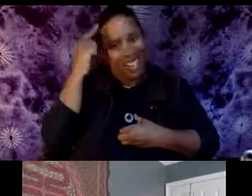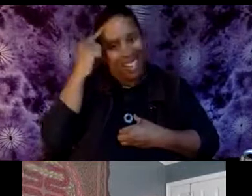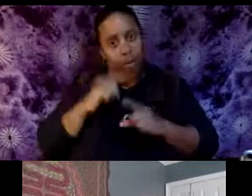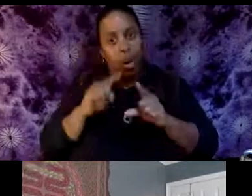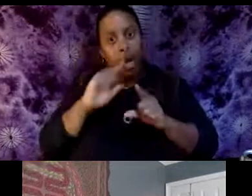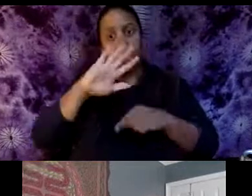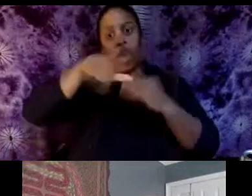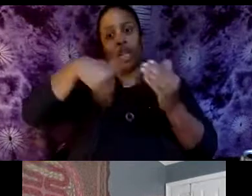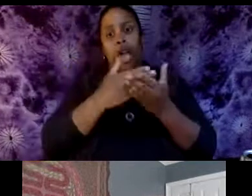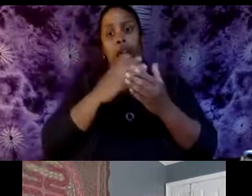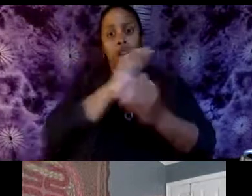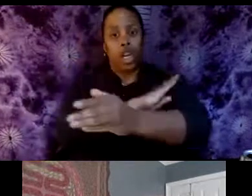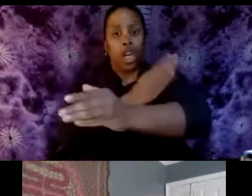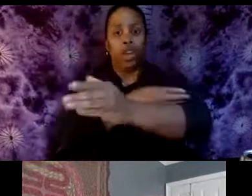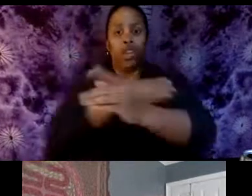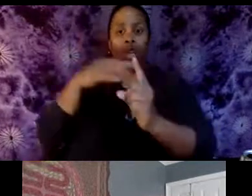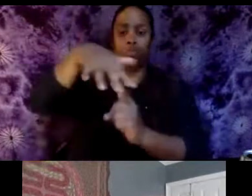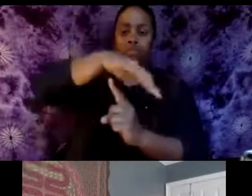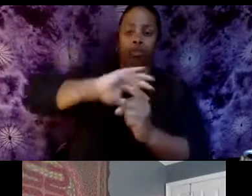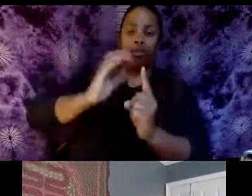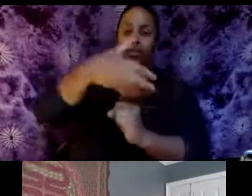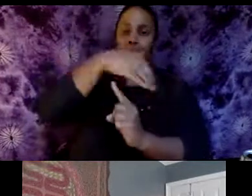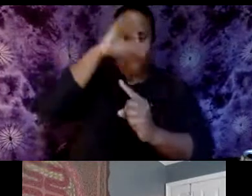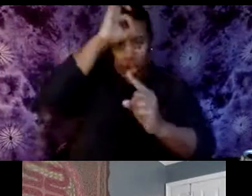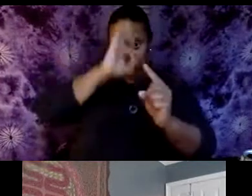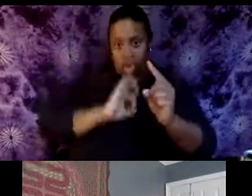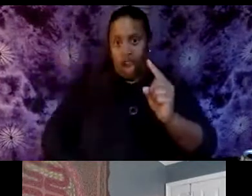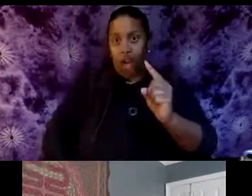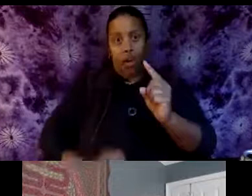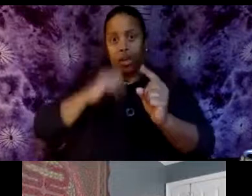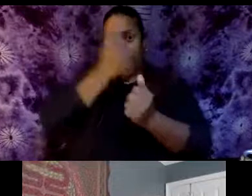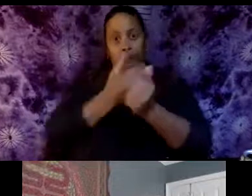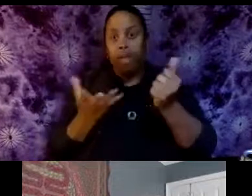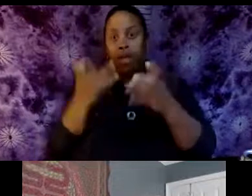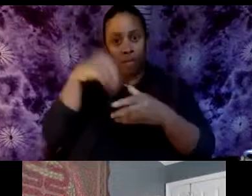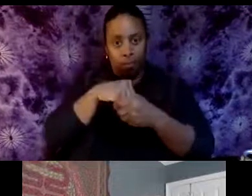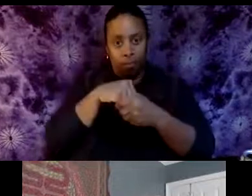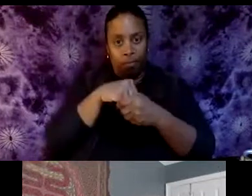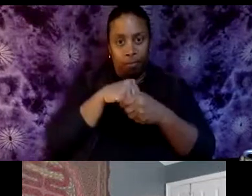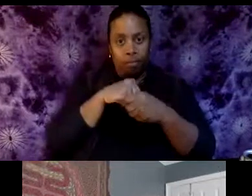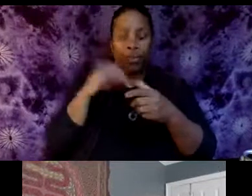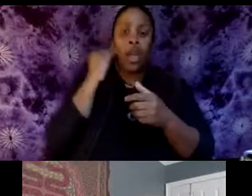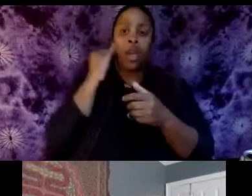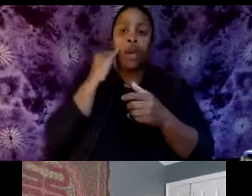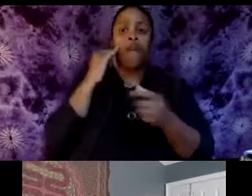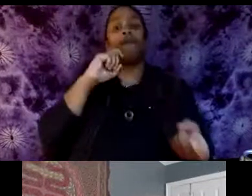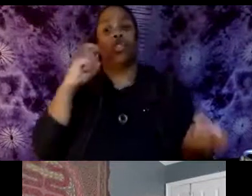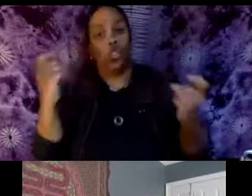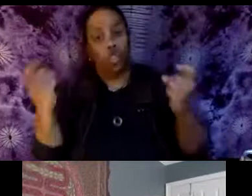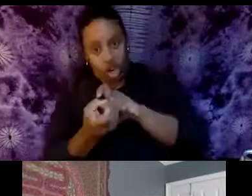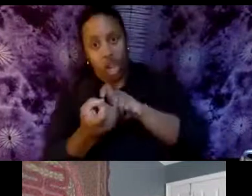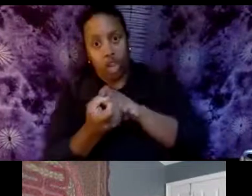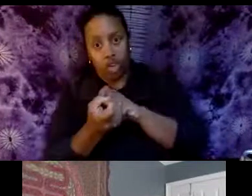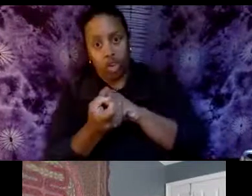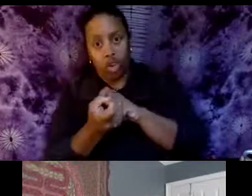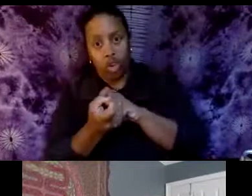like from top to bottom and all your chakras and everything involved. But when you're able to change and make those real deep shifts,